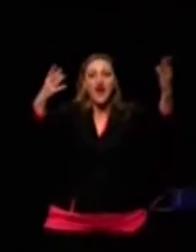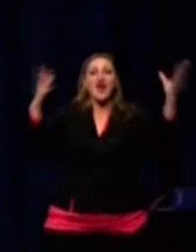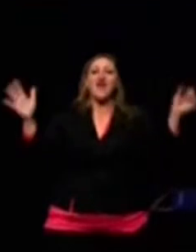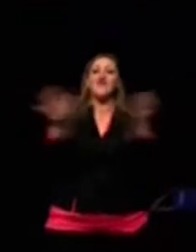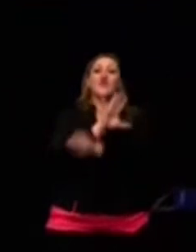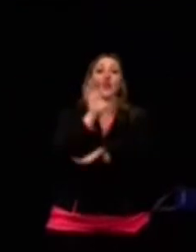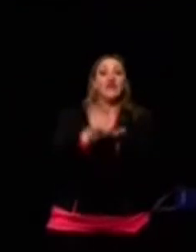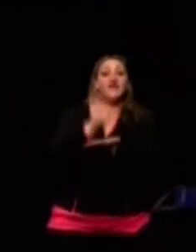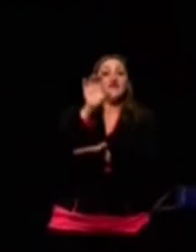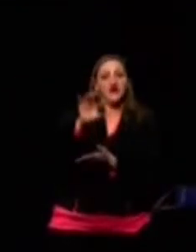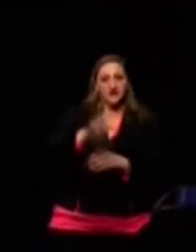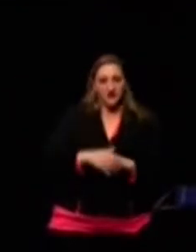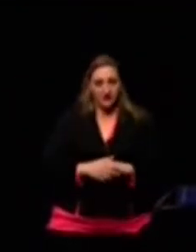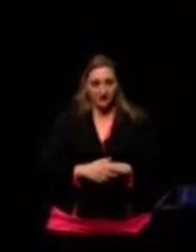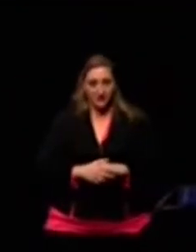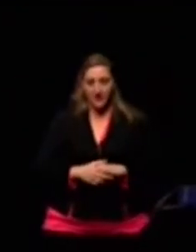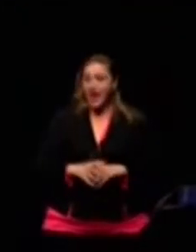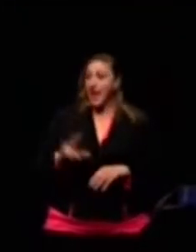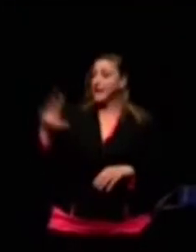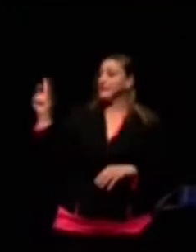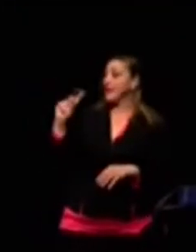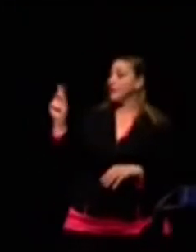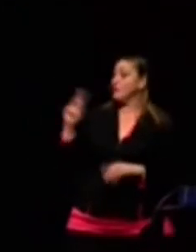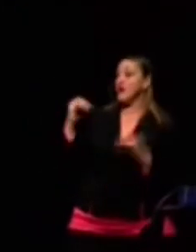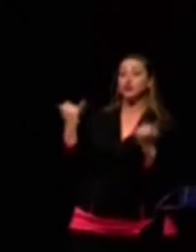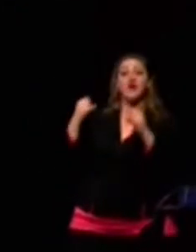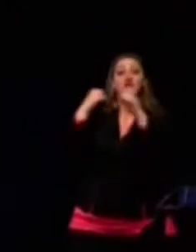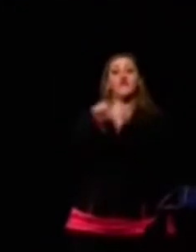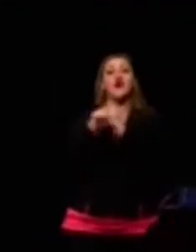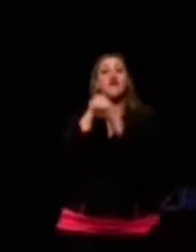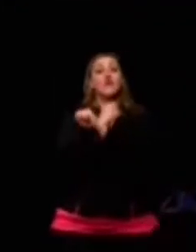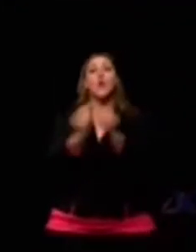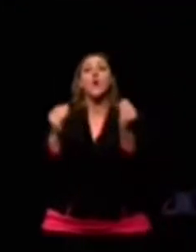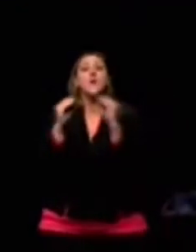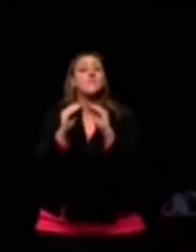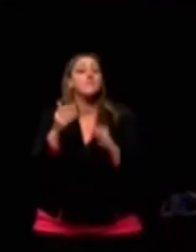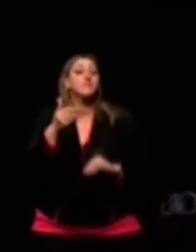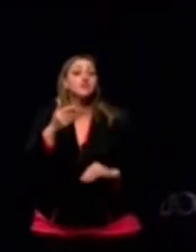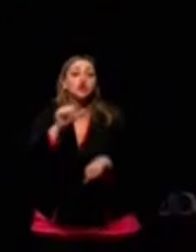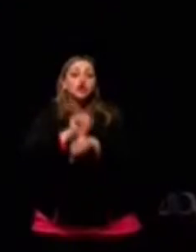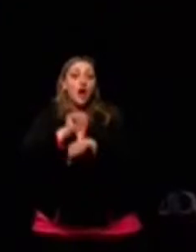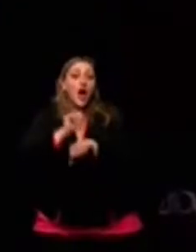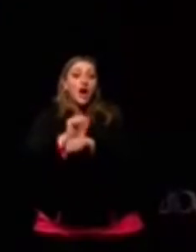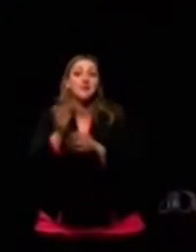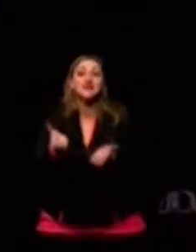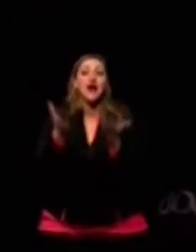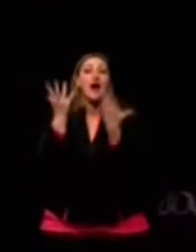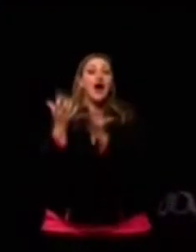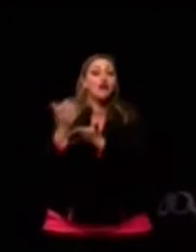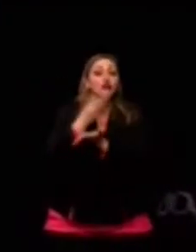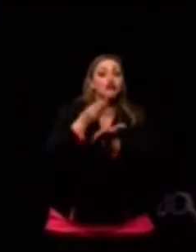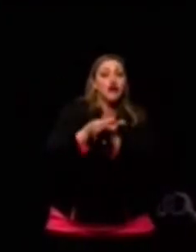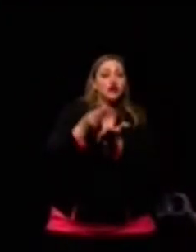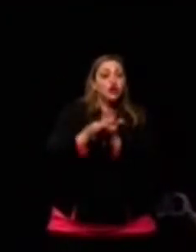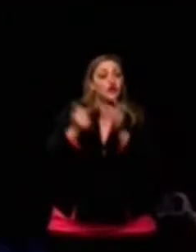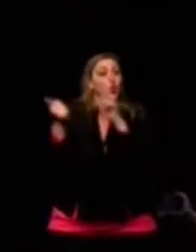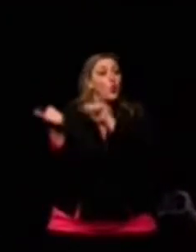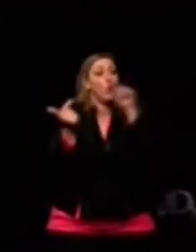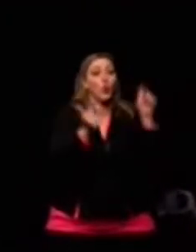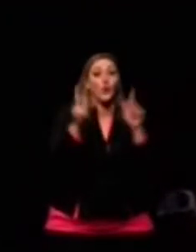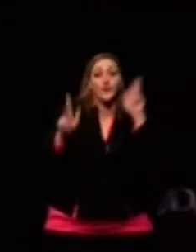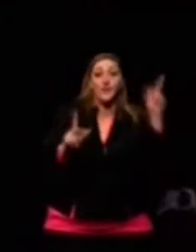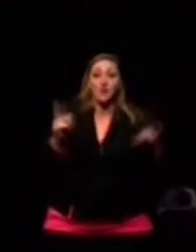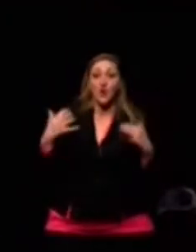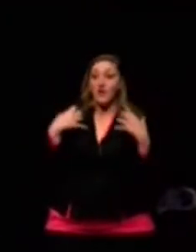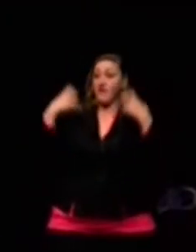fully funded. Democrats are fighting for better jobs and higher wages for everyone, for